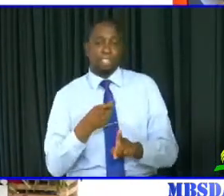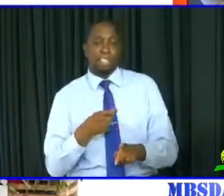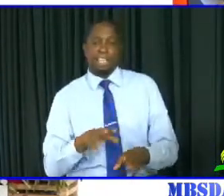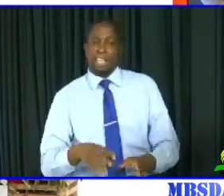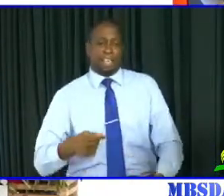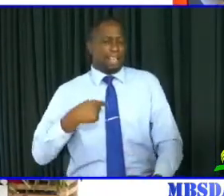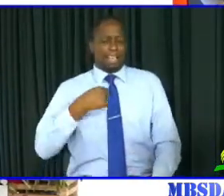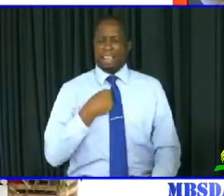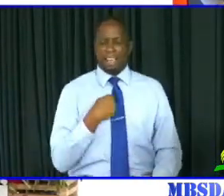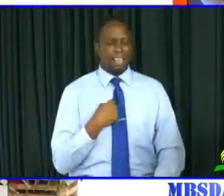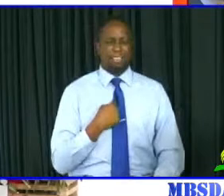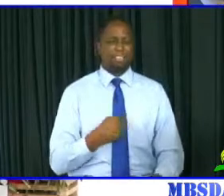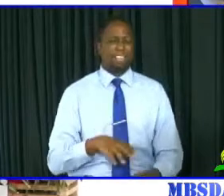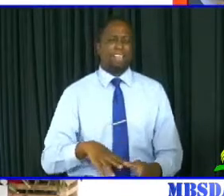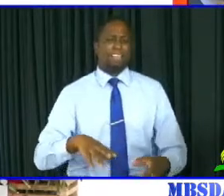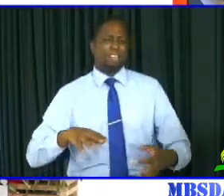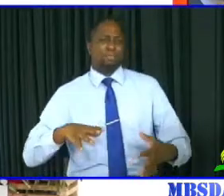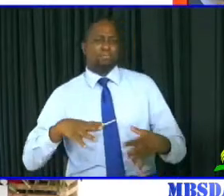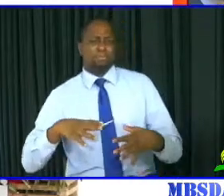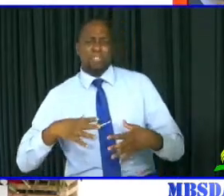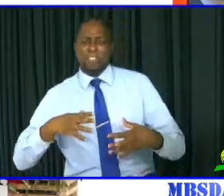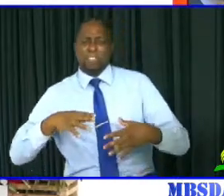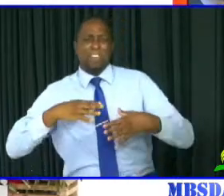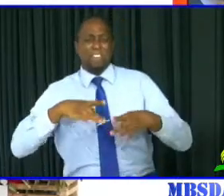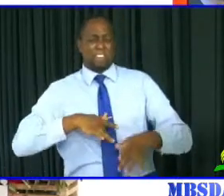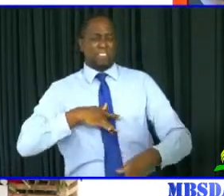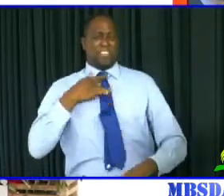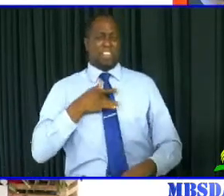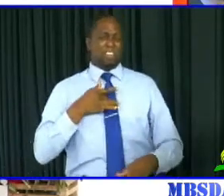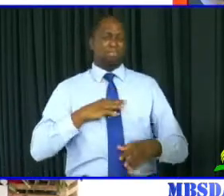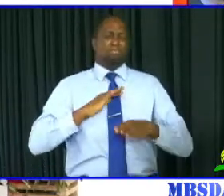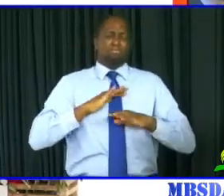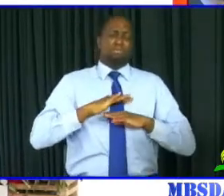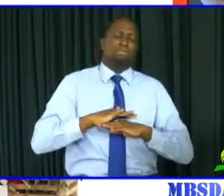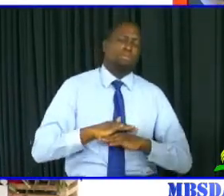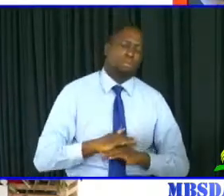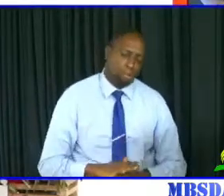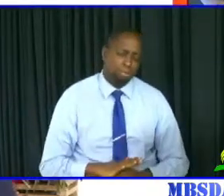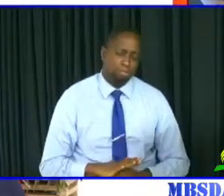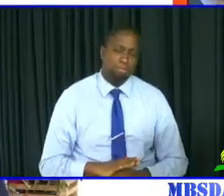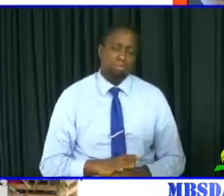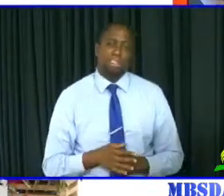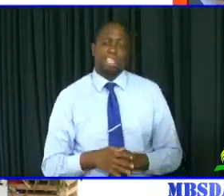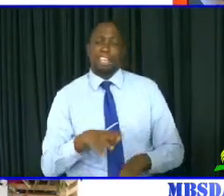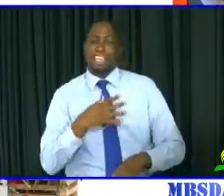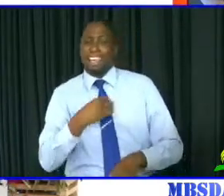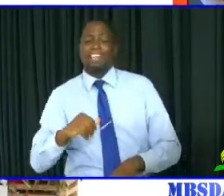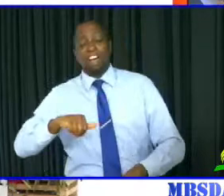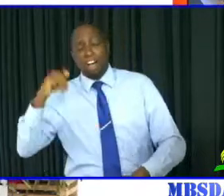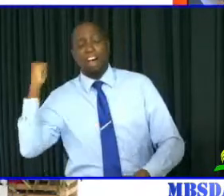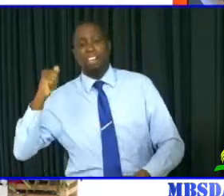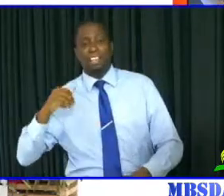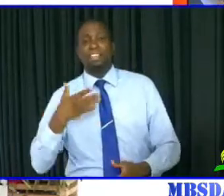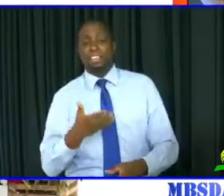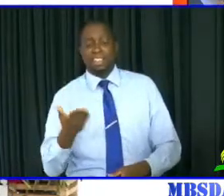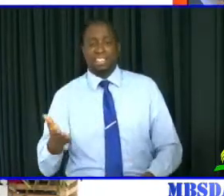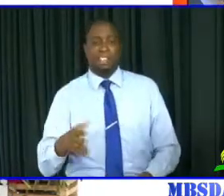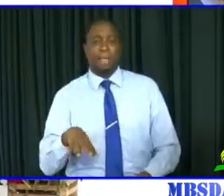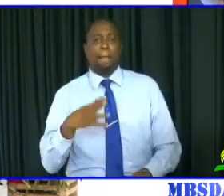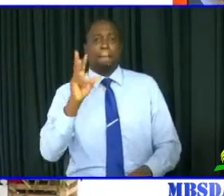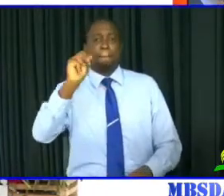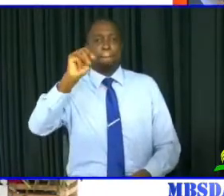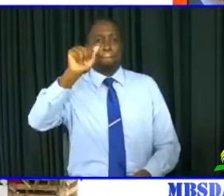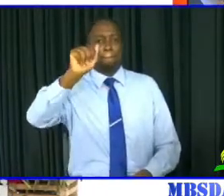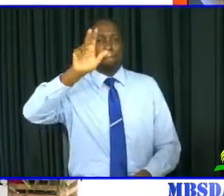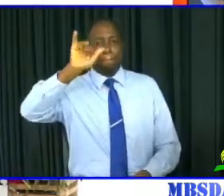shook me real hard. I felt violated, and other things in my experience made 2012